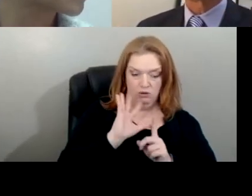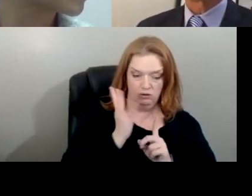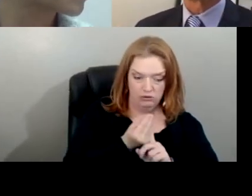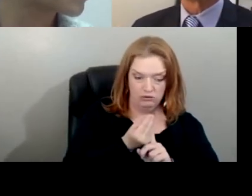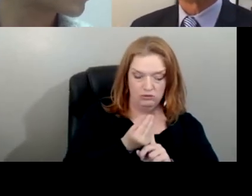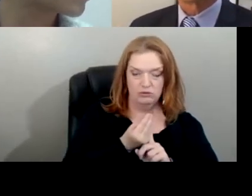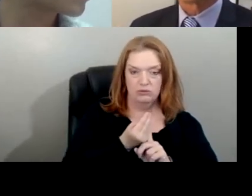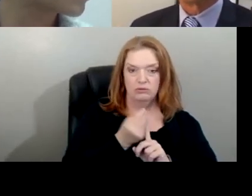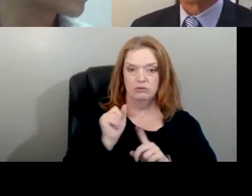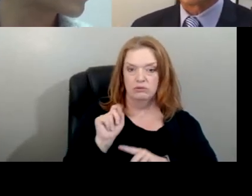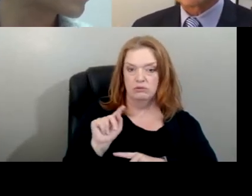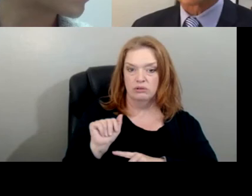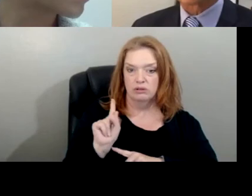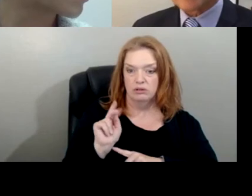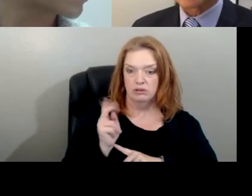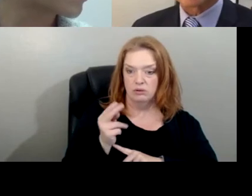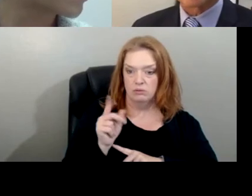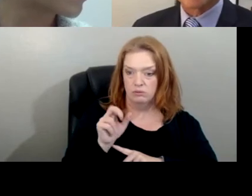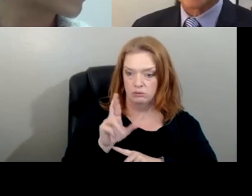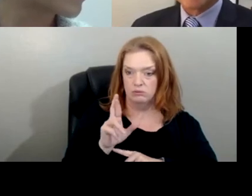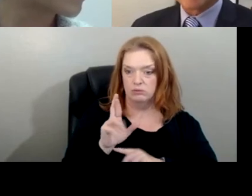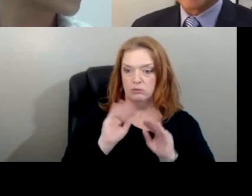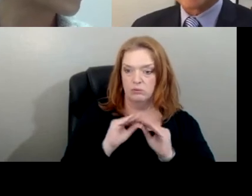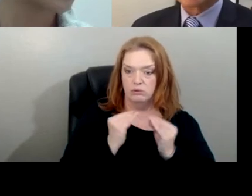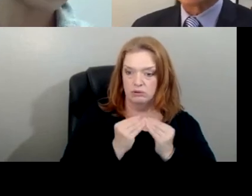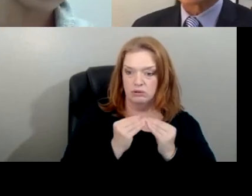community stakeholders and community-based organizations.